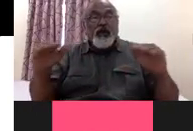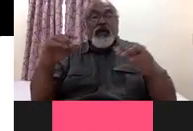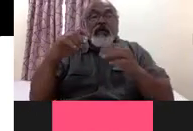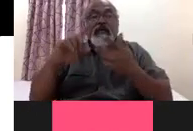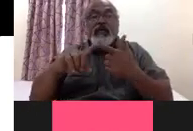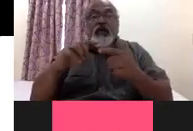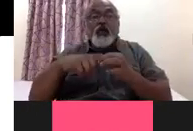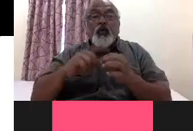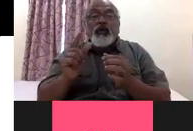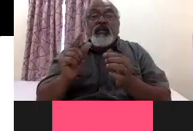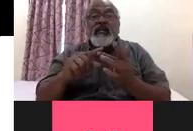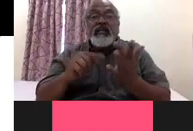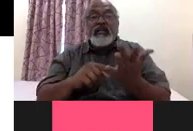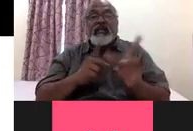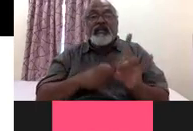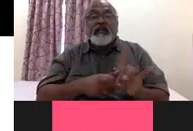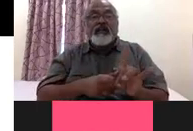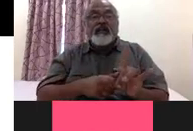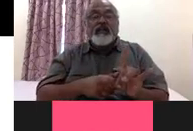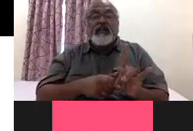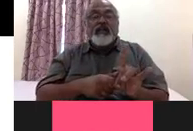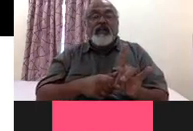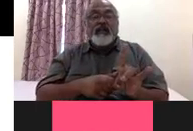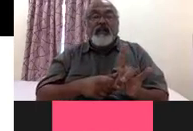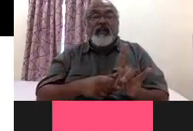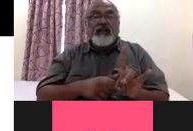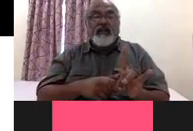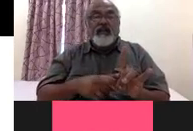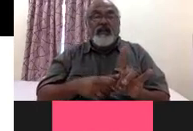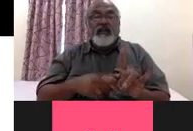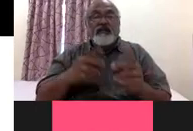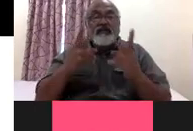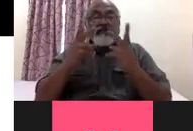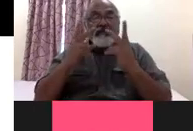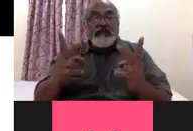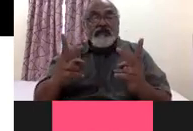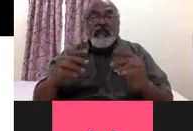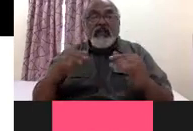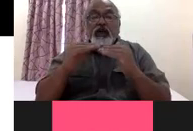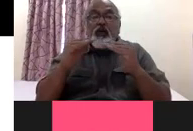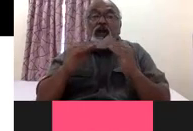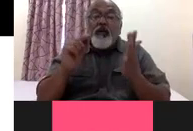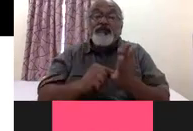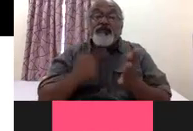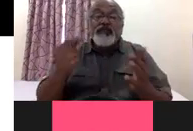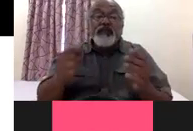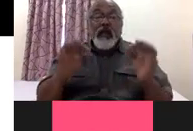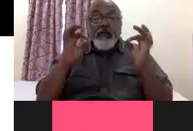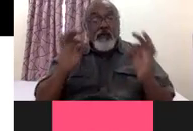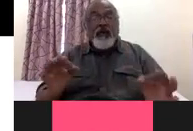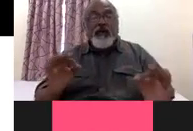than equality, that is fairness or equal opportunity. So equal opportunity is important than